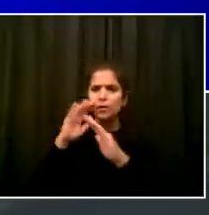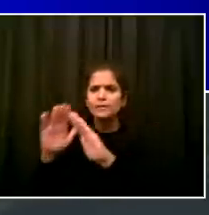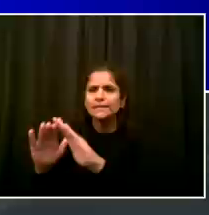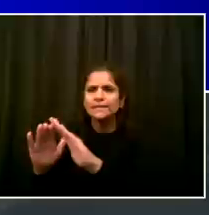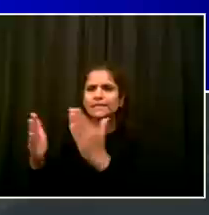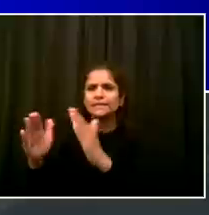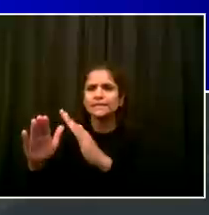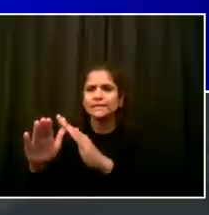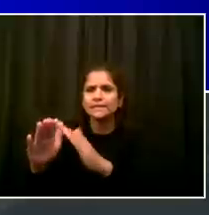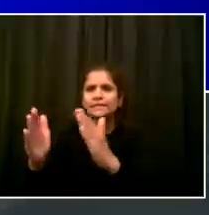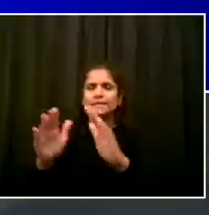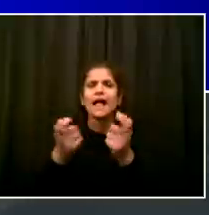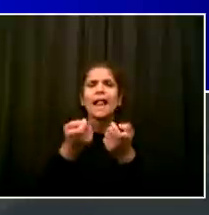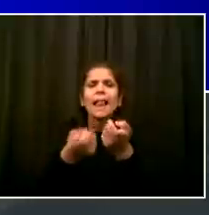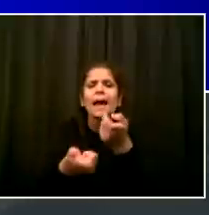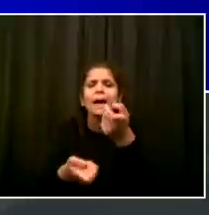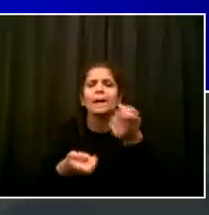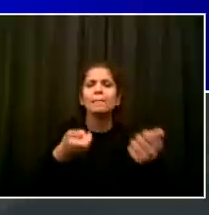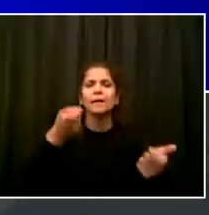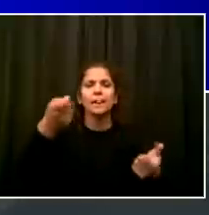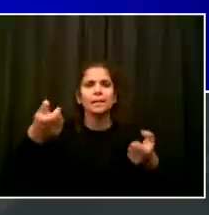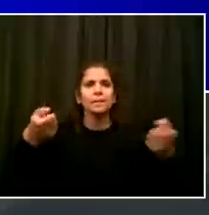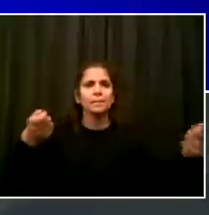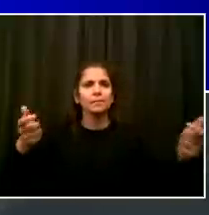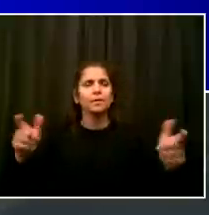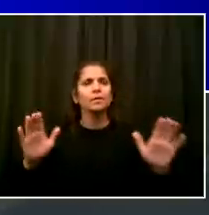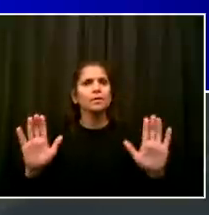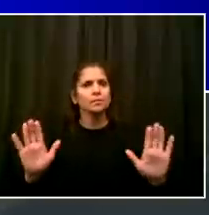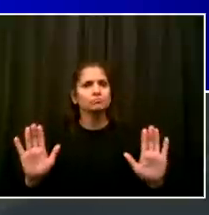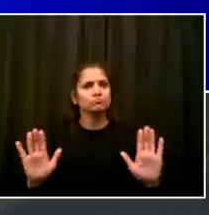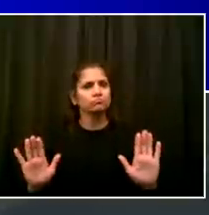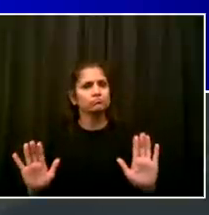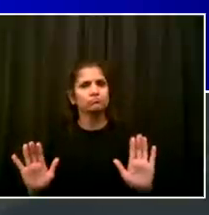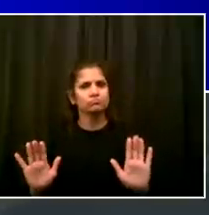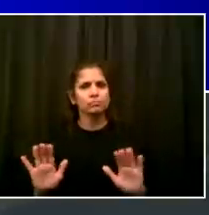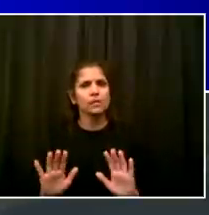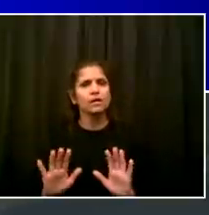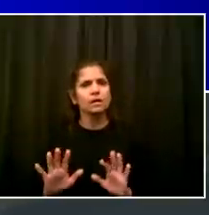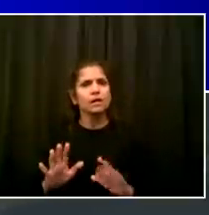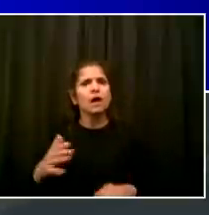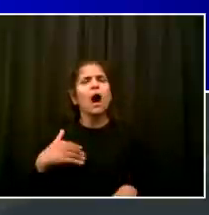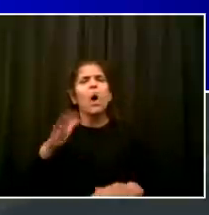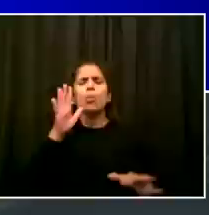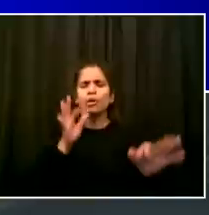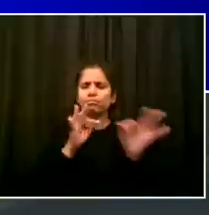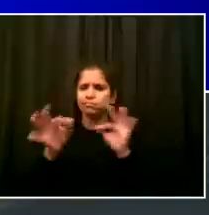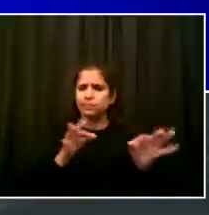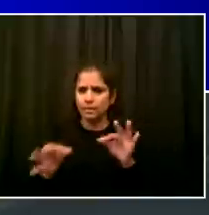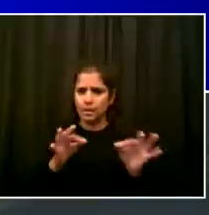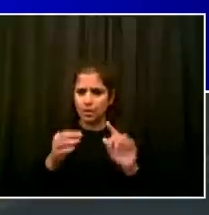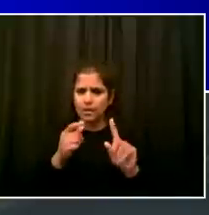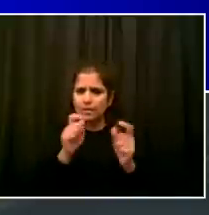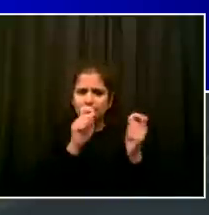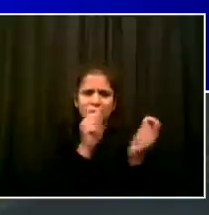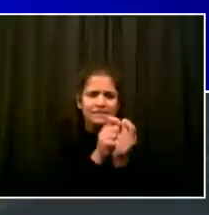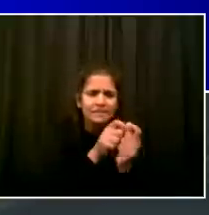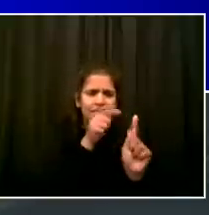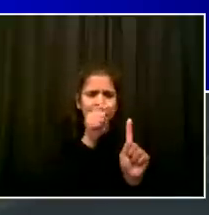So our indicators that we've talked about before were trend lines. Now we're going to talk about thresholds, and that's going to be the focus going